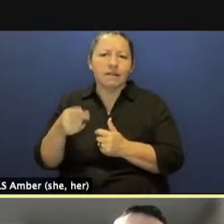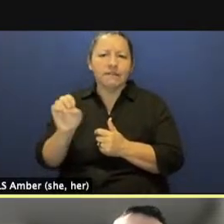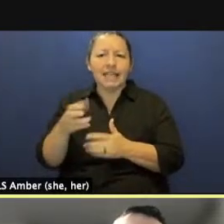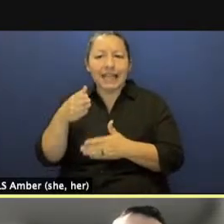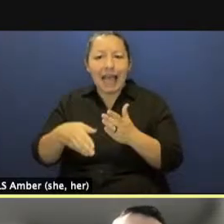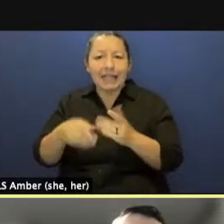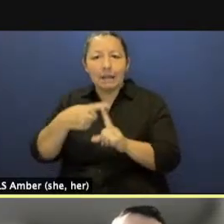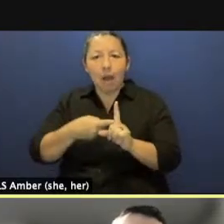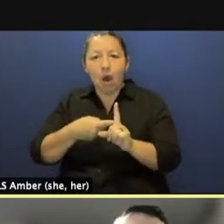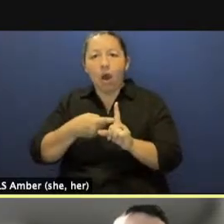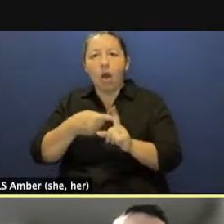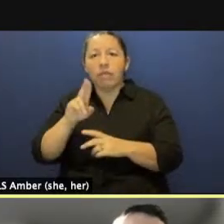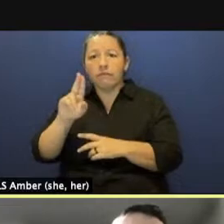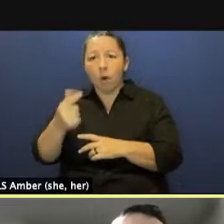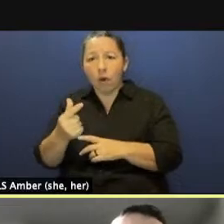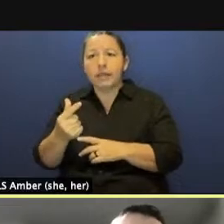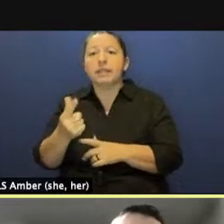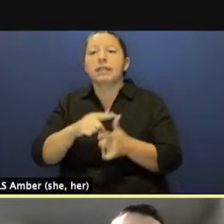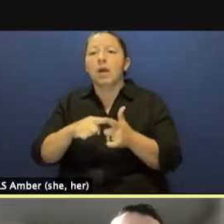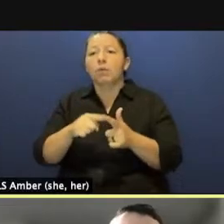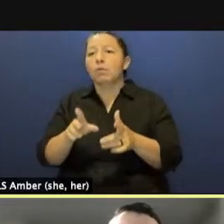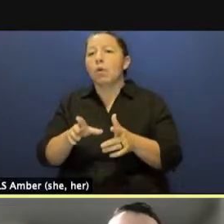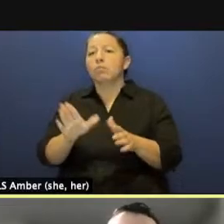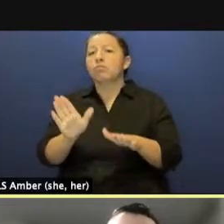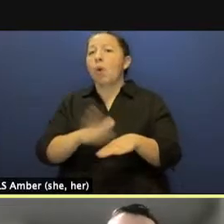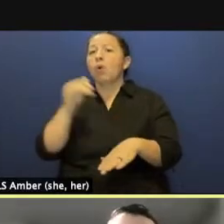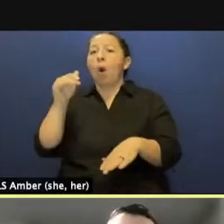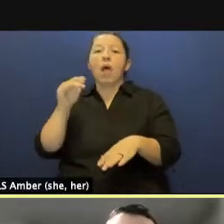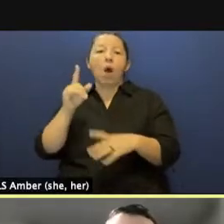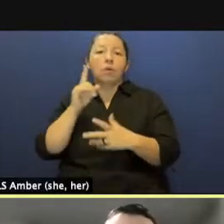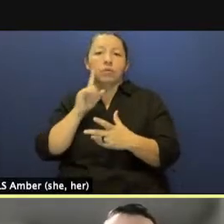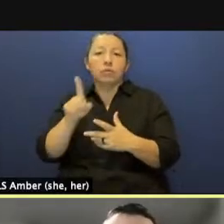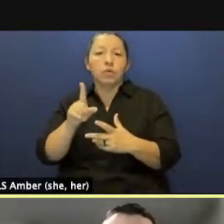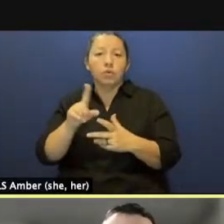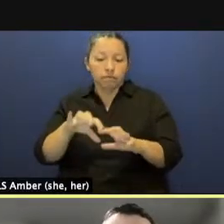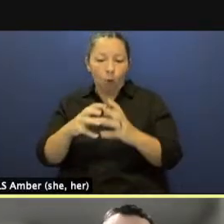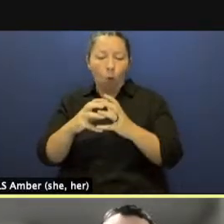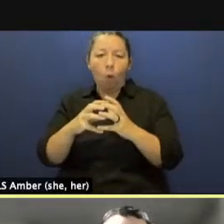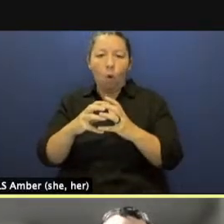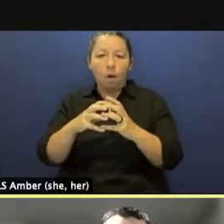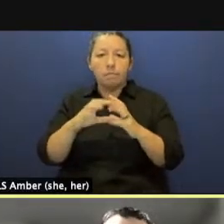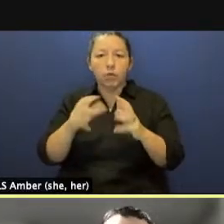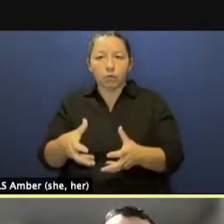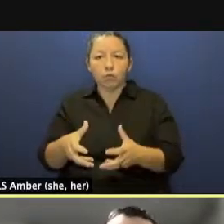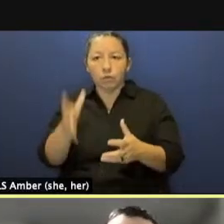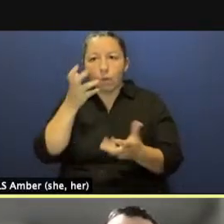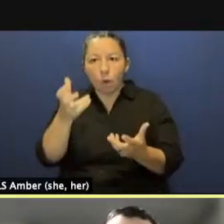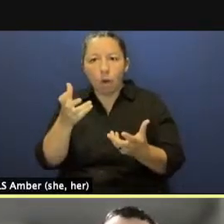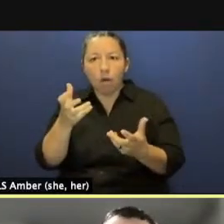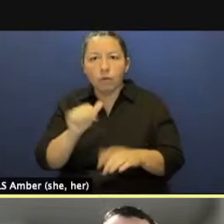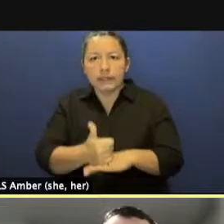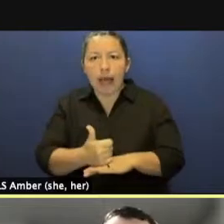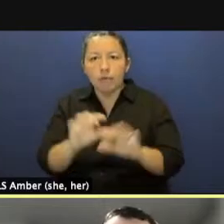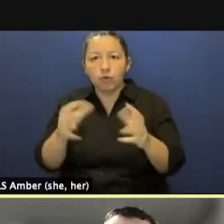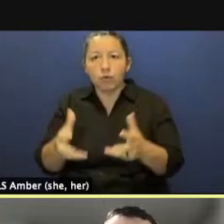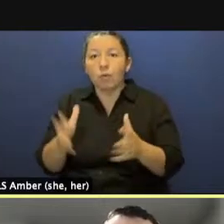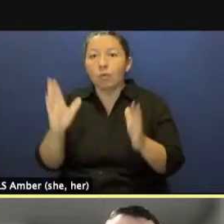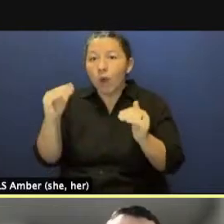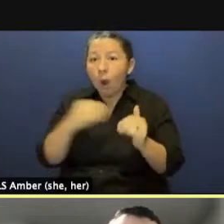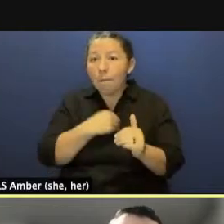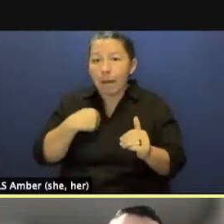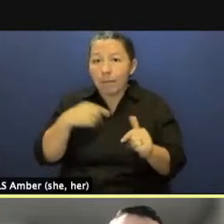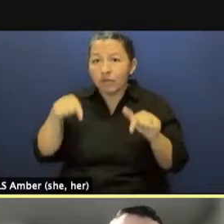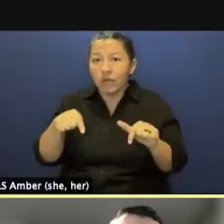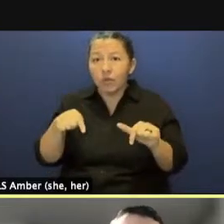call to create this ISRU-DM research group. And members of this group, we hope will be scientists or technical